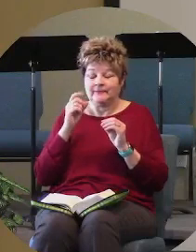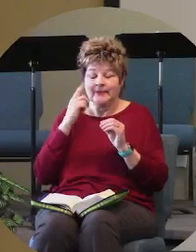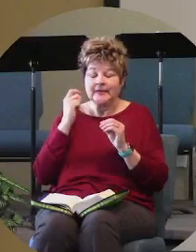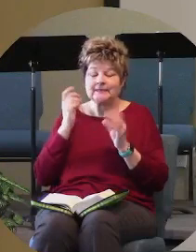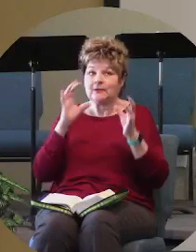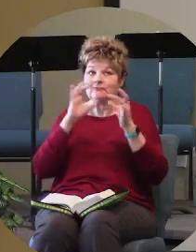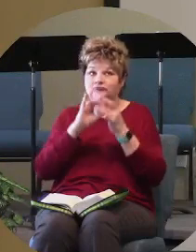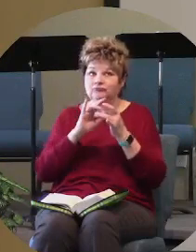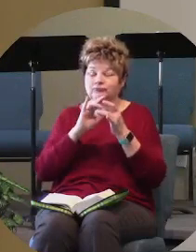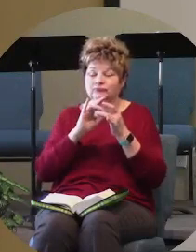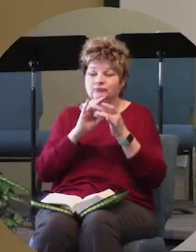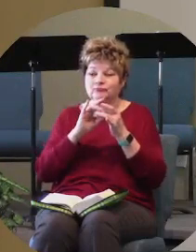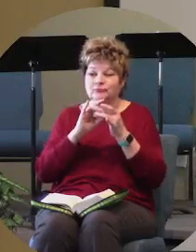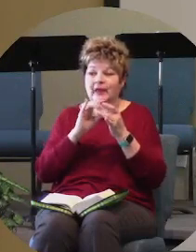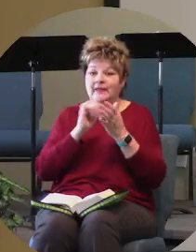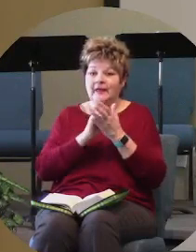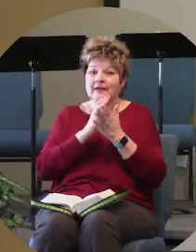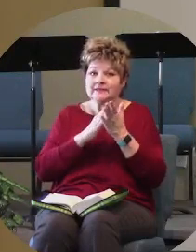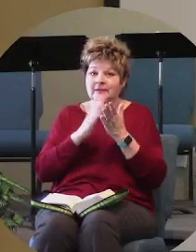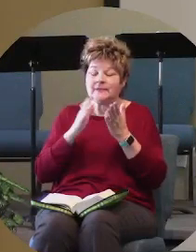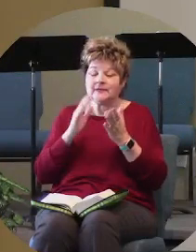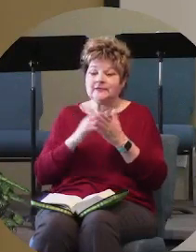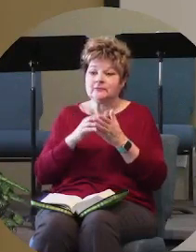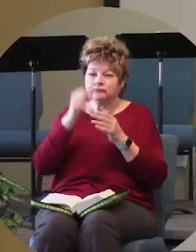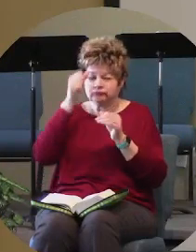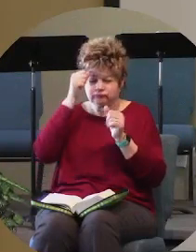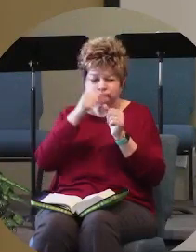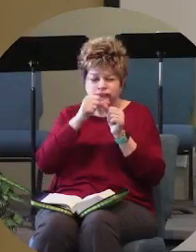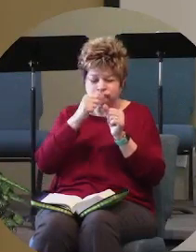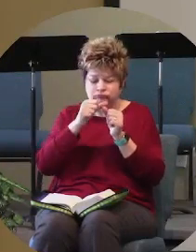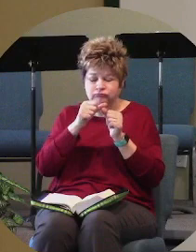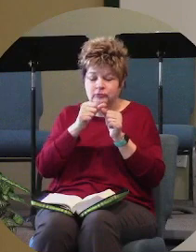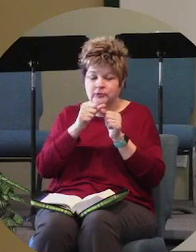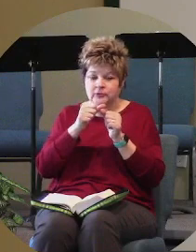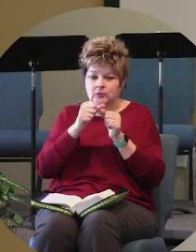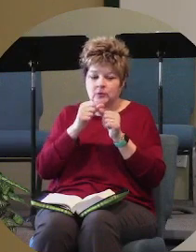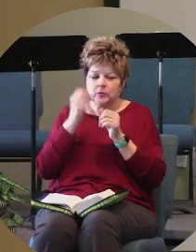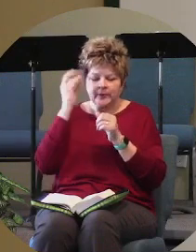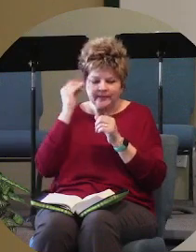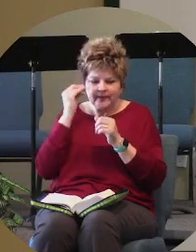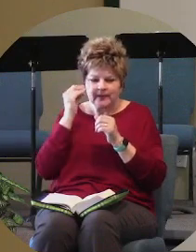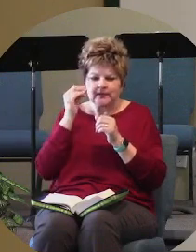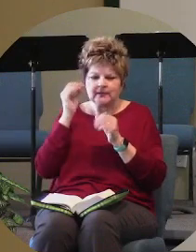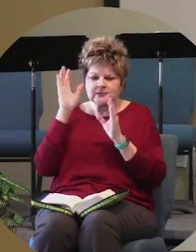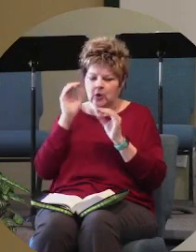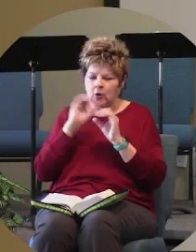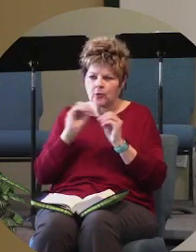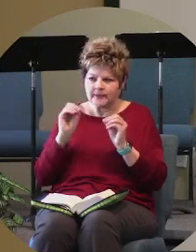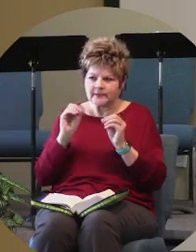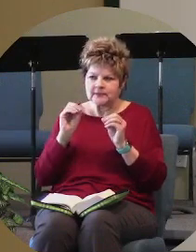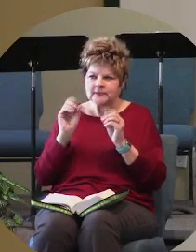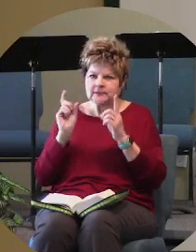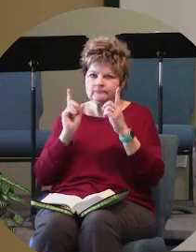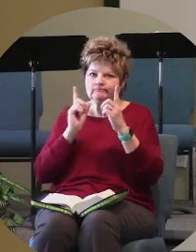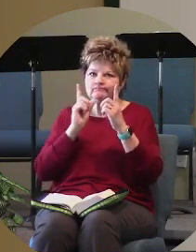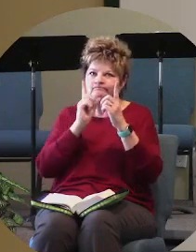Man, that's something to hold on to. So when we think it's hopeless, he says, just come a little